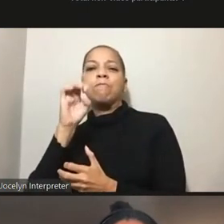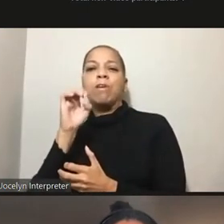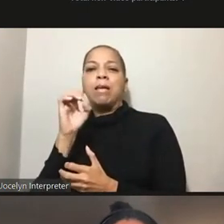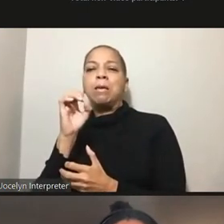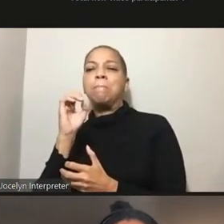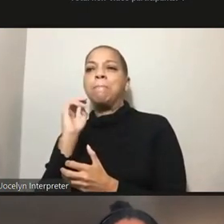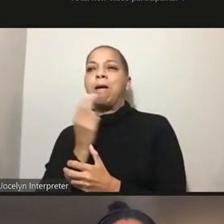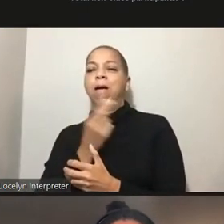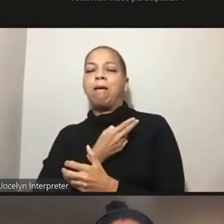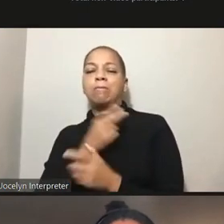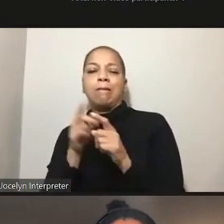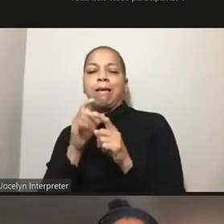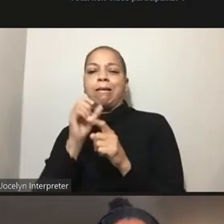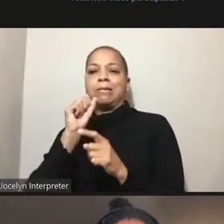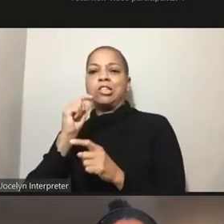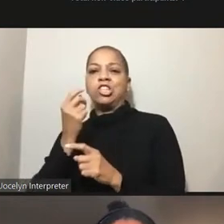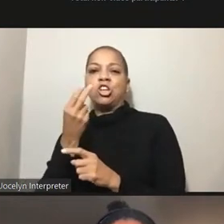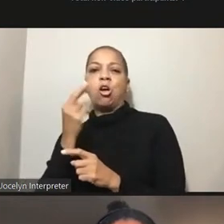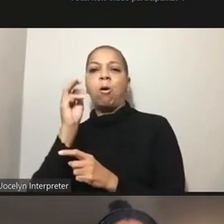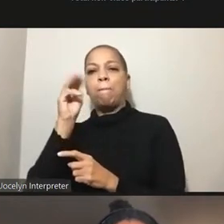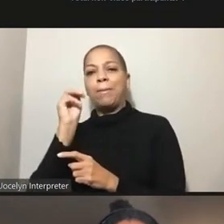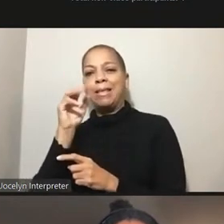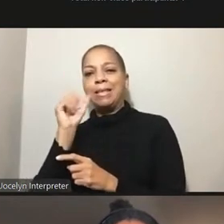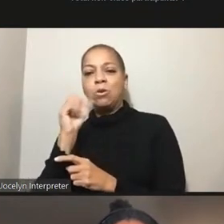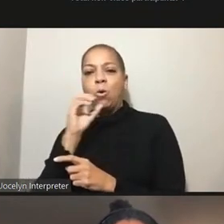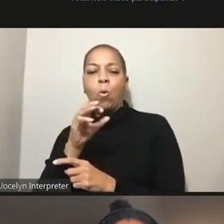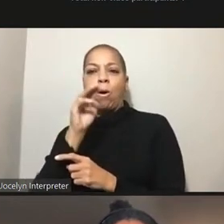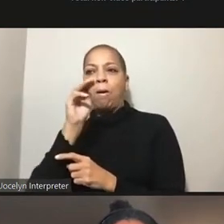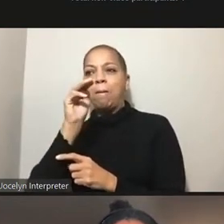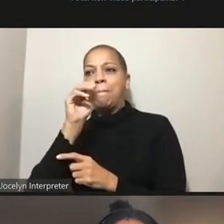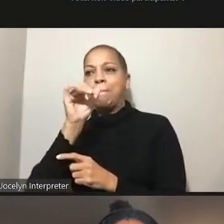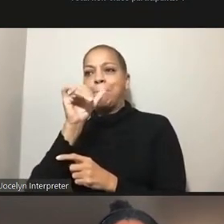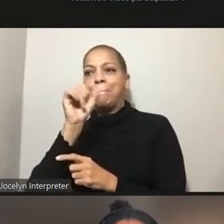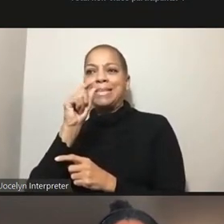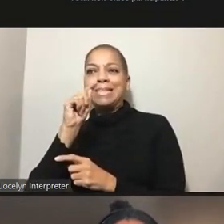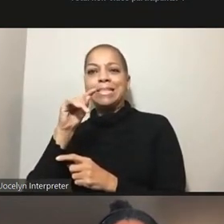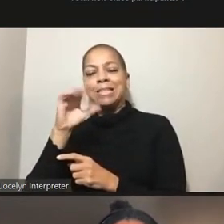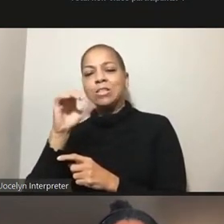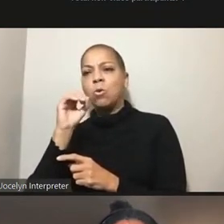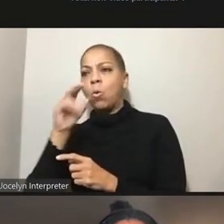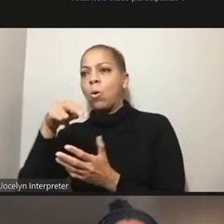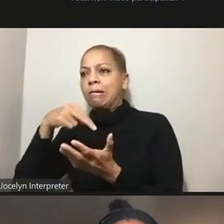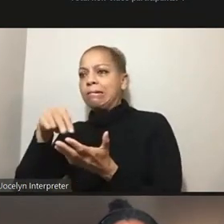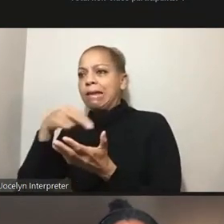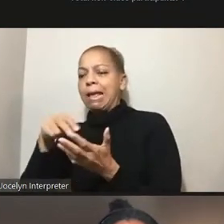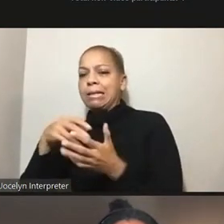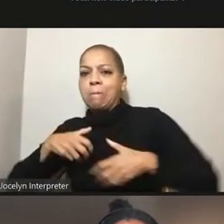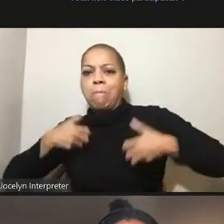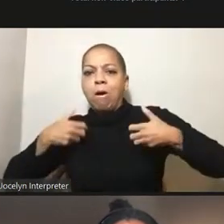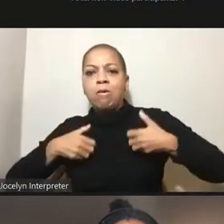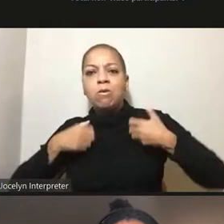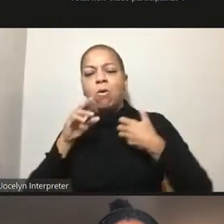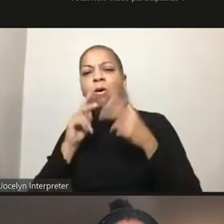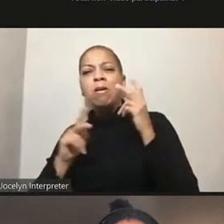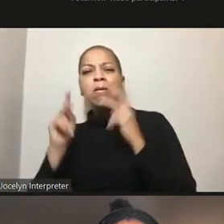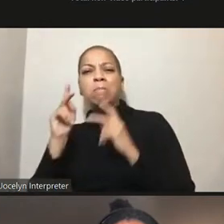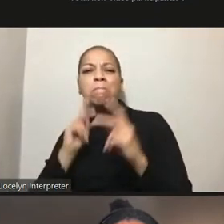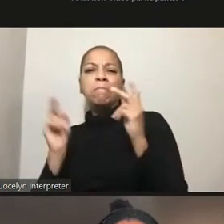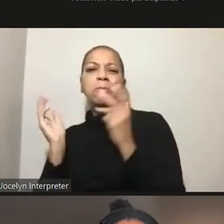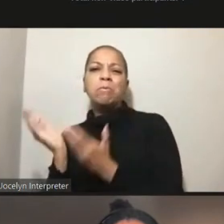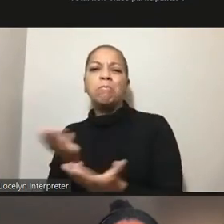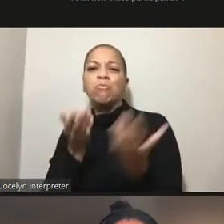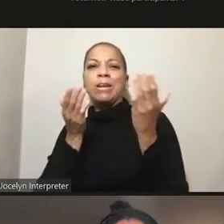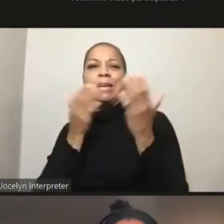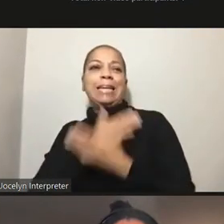shamans or mystics or dancing monkeys or people who are bringing